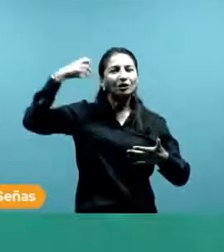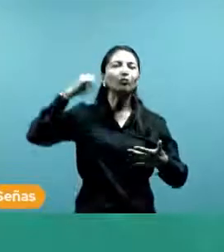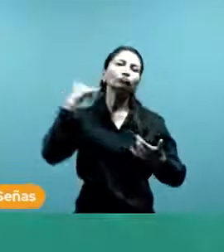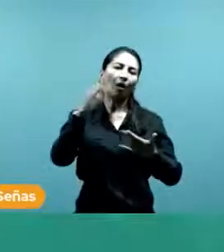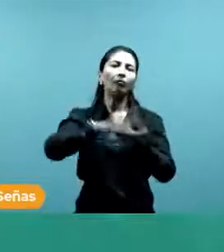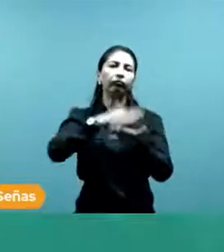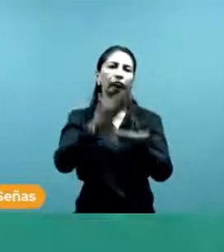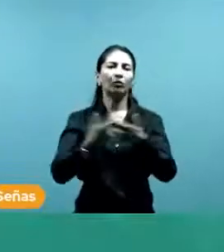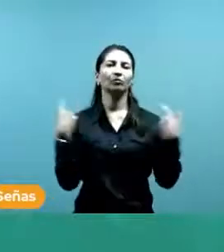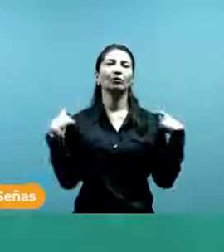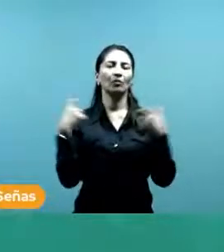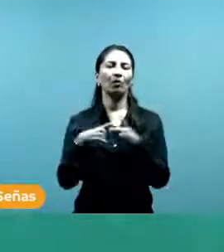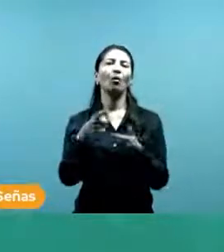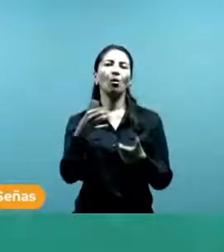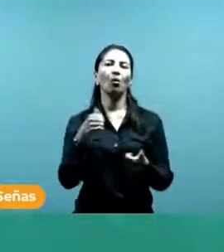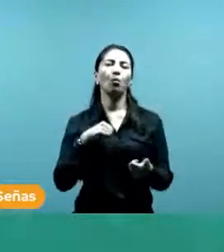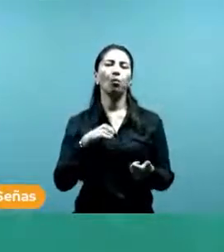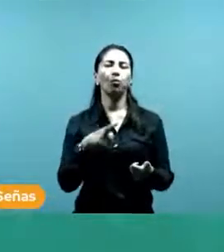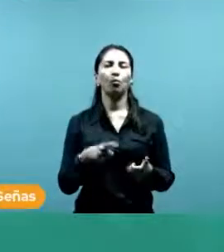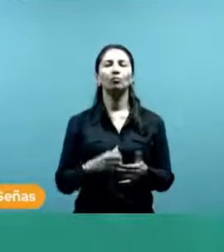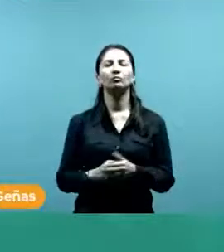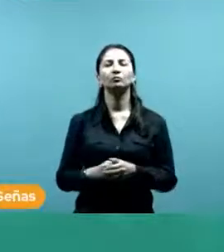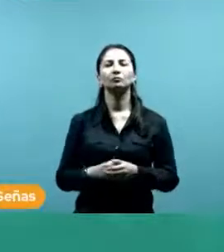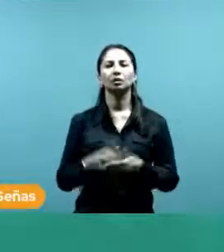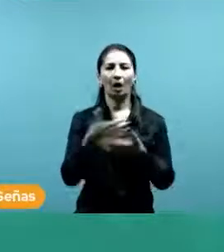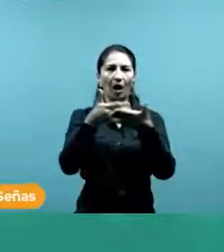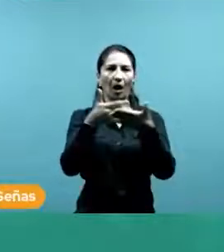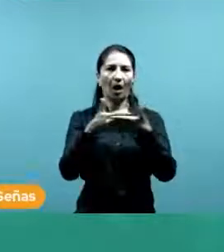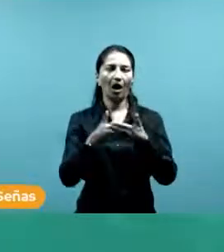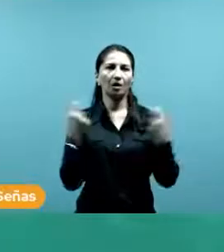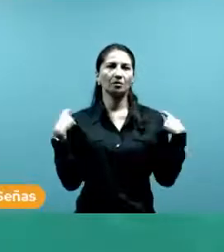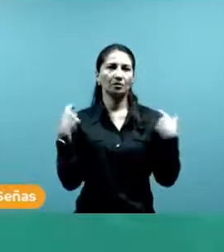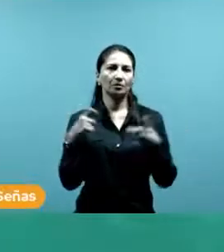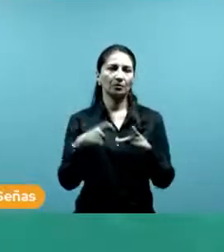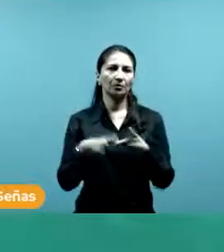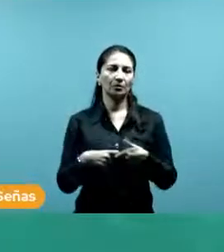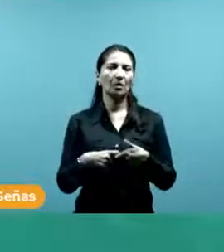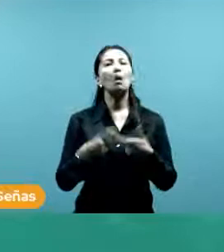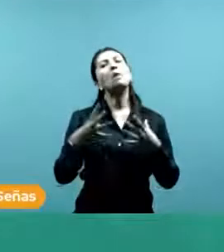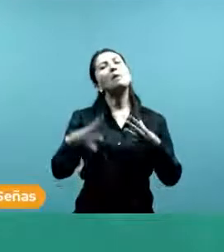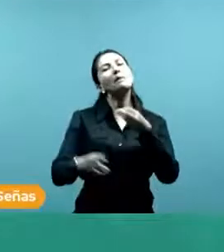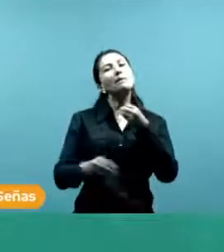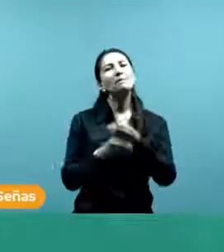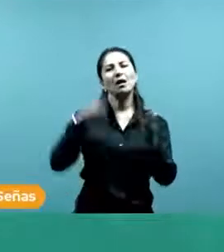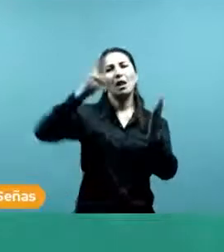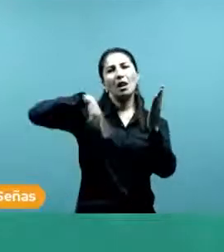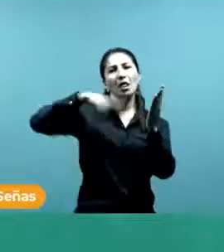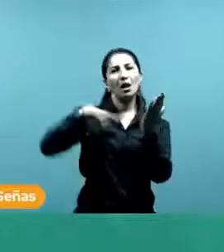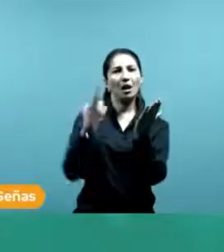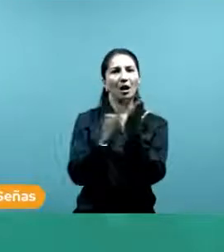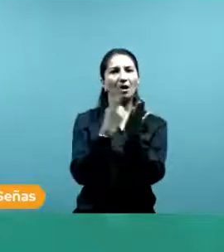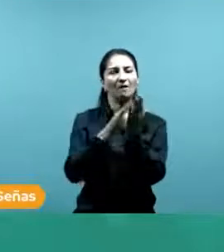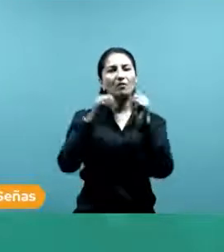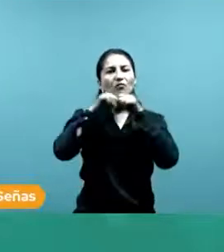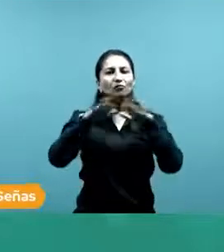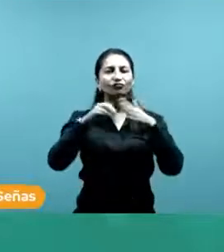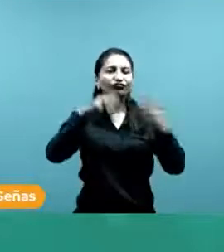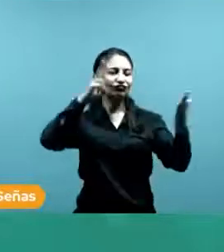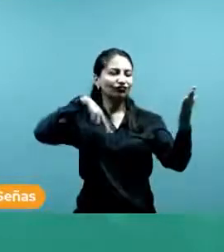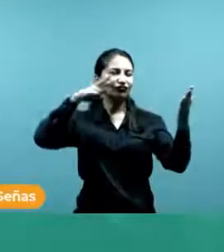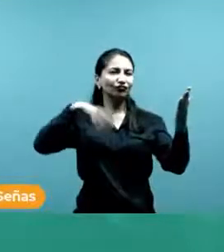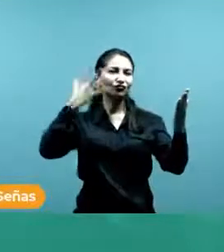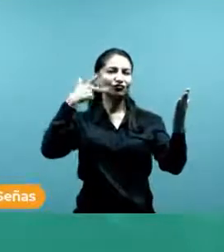also find our monthly magazine. También pueden encontrar ustedes nuestra revista mensual. And we write there